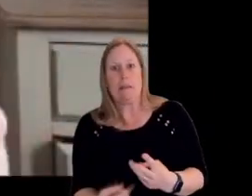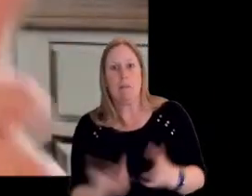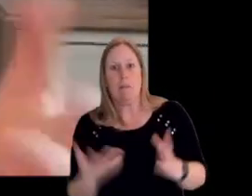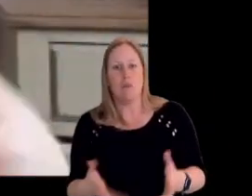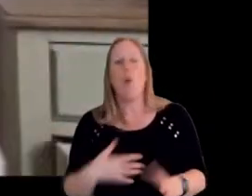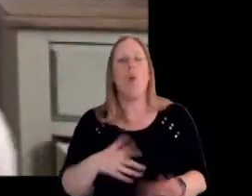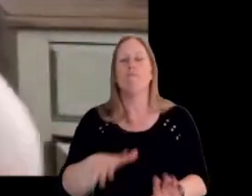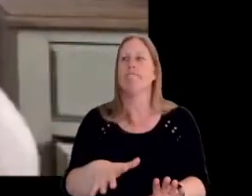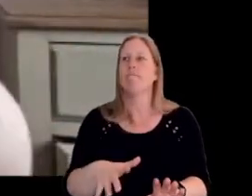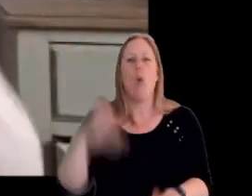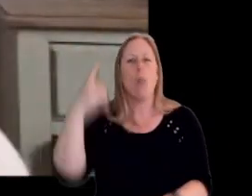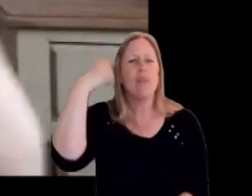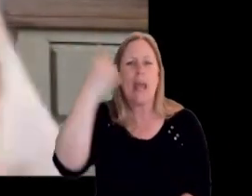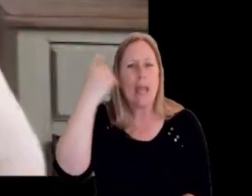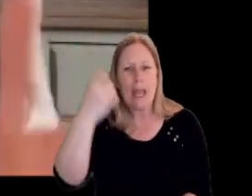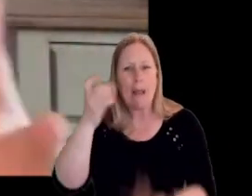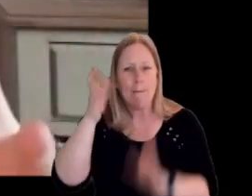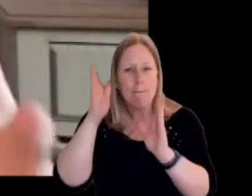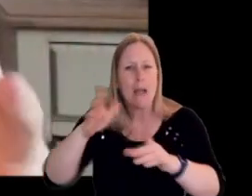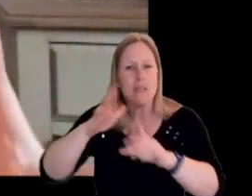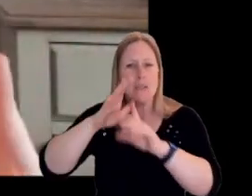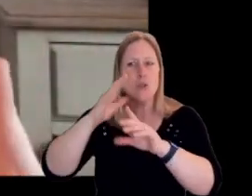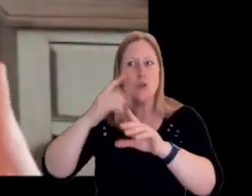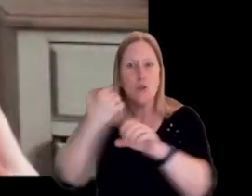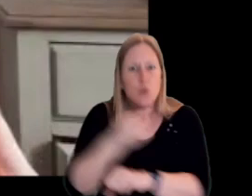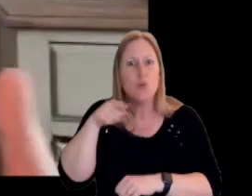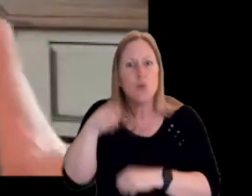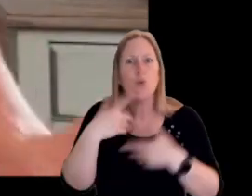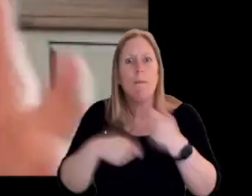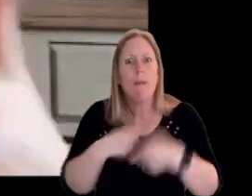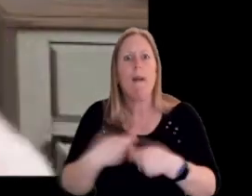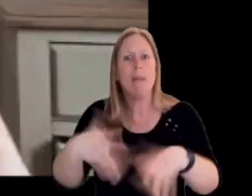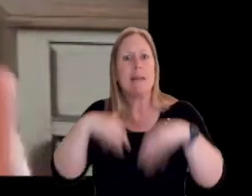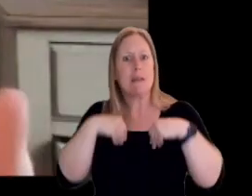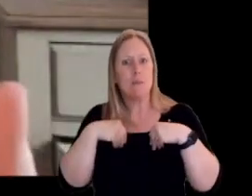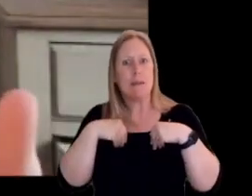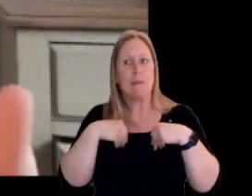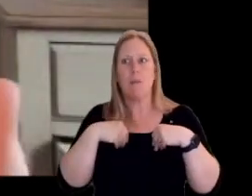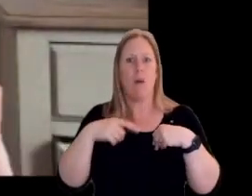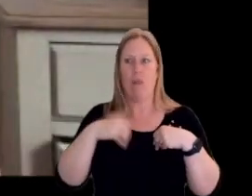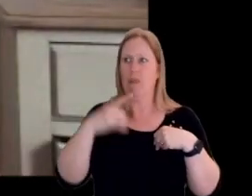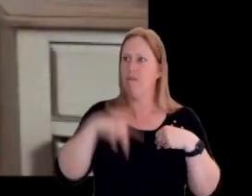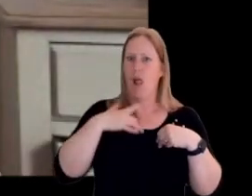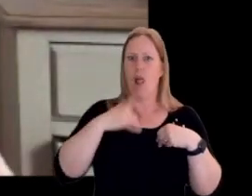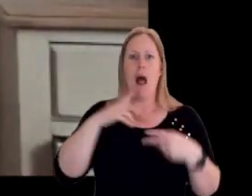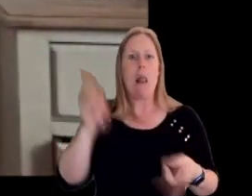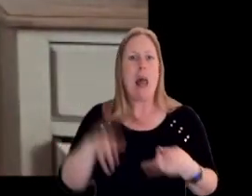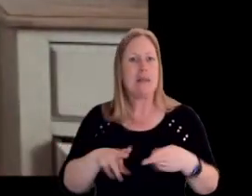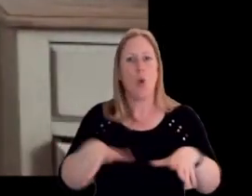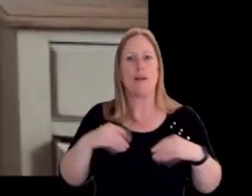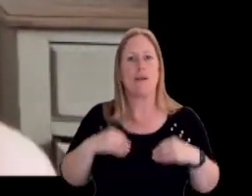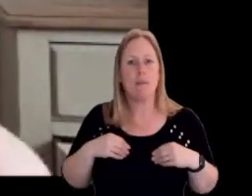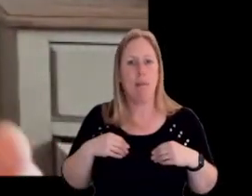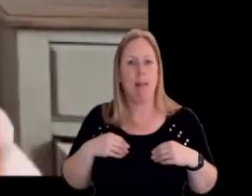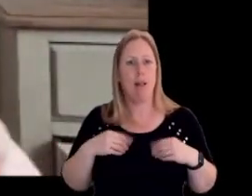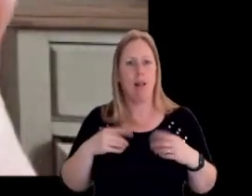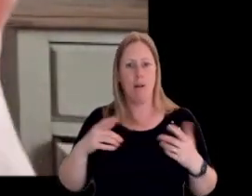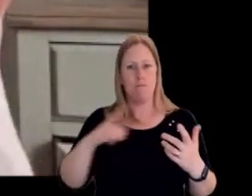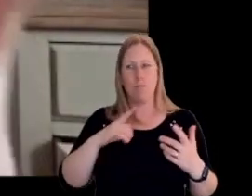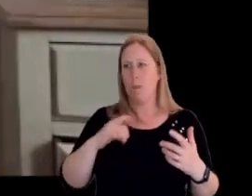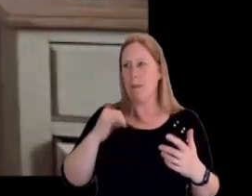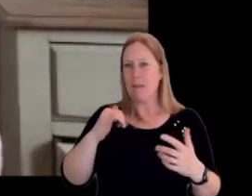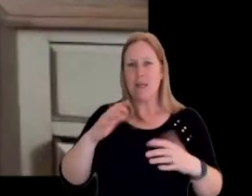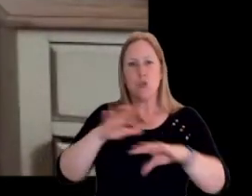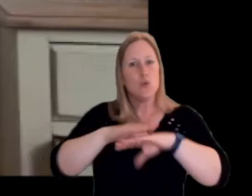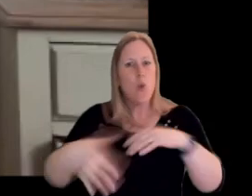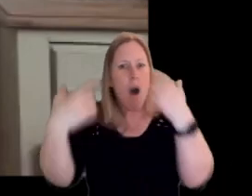Well, not thinking this is what we need to do to be accepted, because less is unacceptable, and especially unacceptable